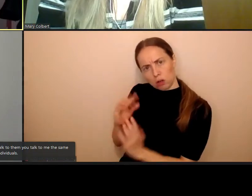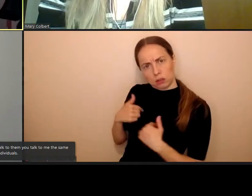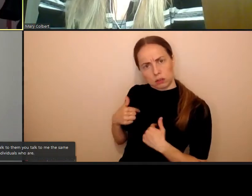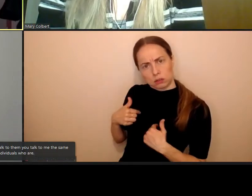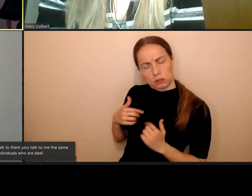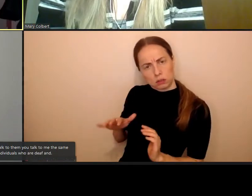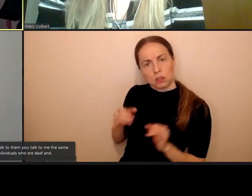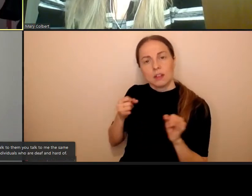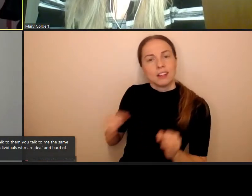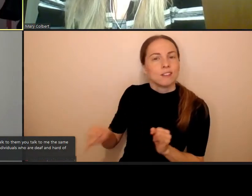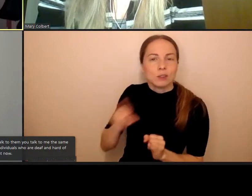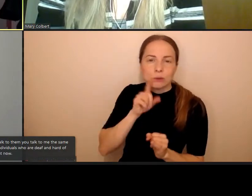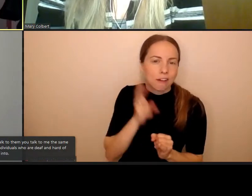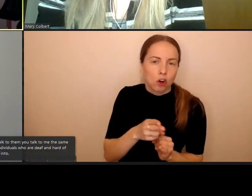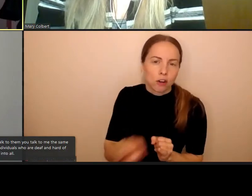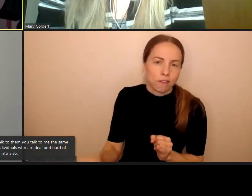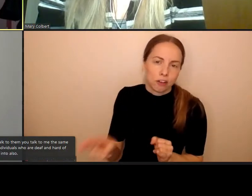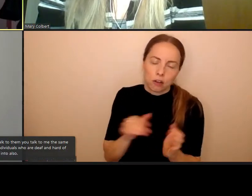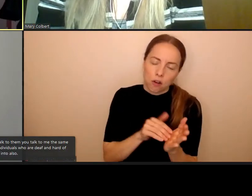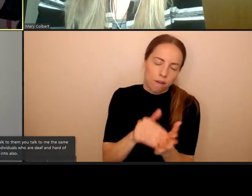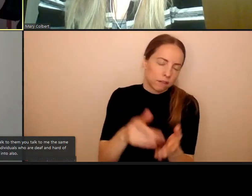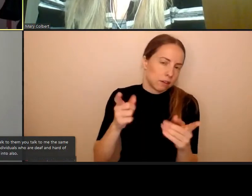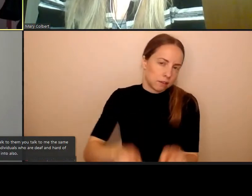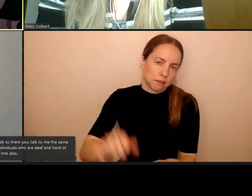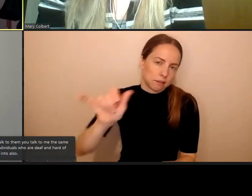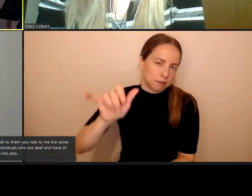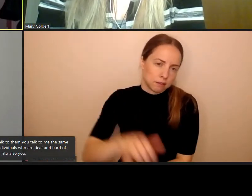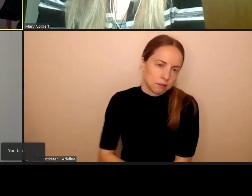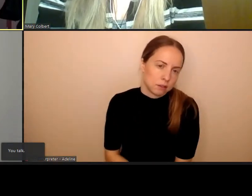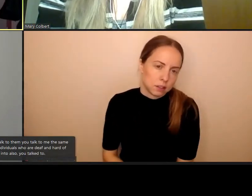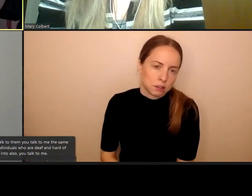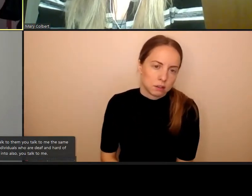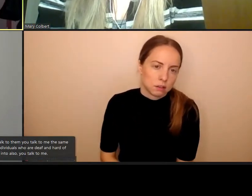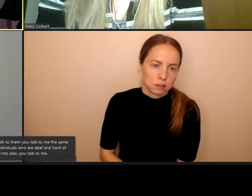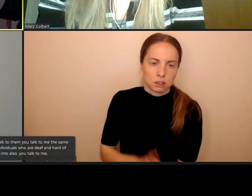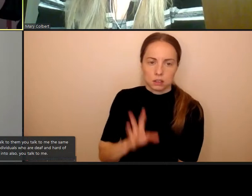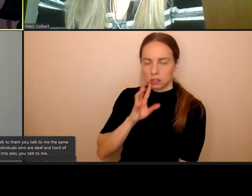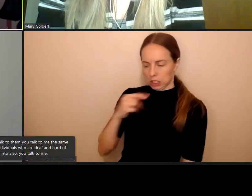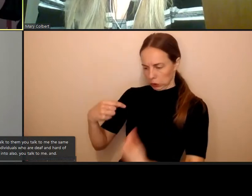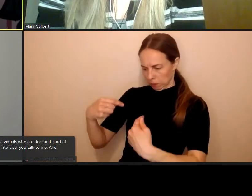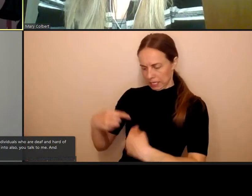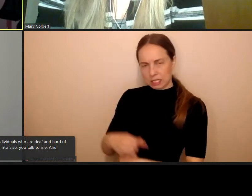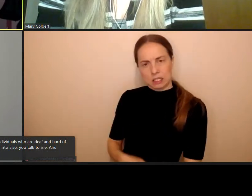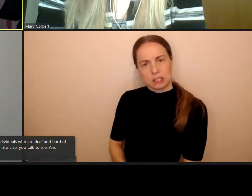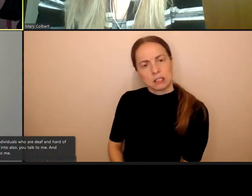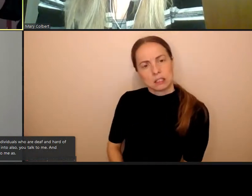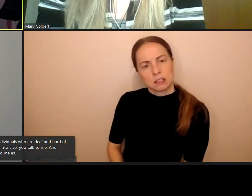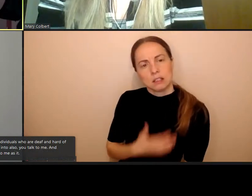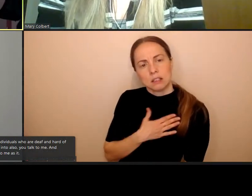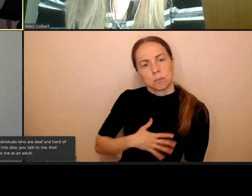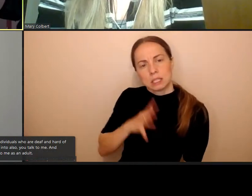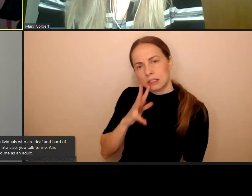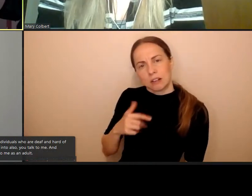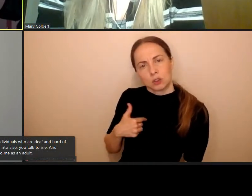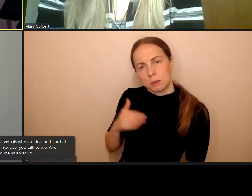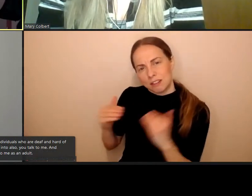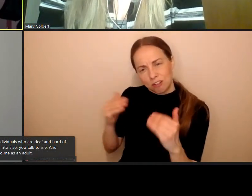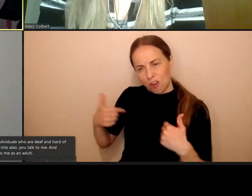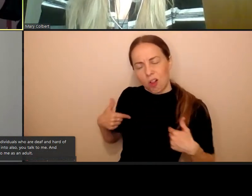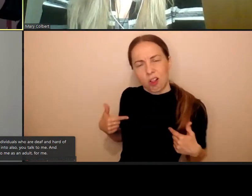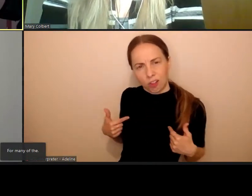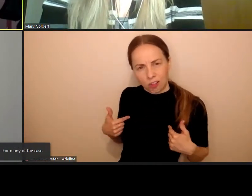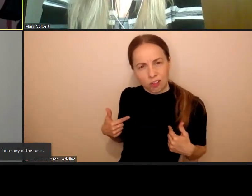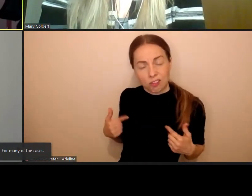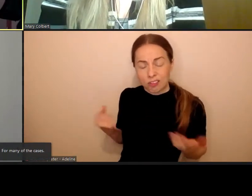who are deaf and hard of hearing run into also. You talk to me, and please talk to me as an adult. For many of